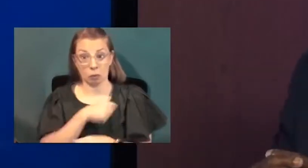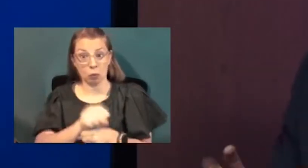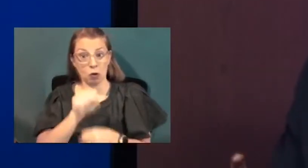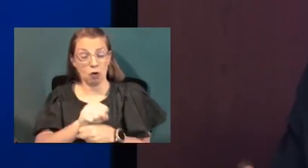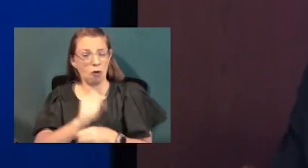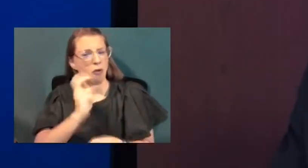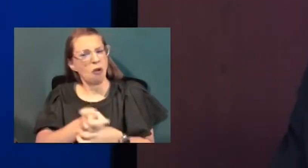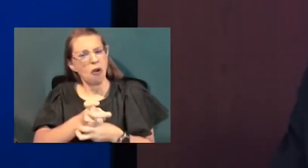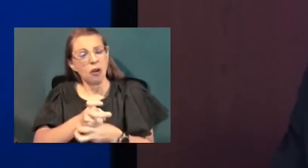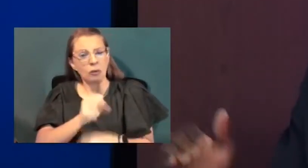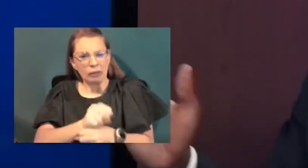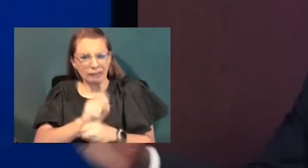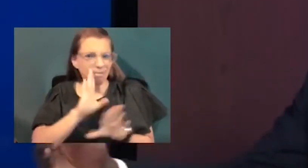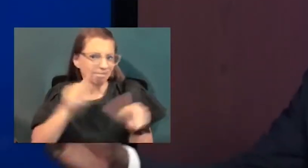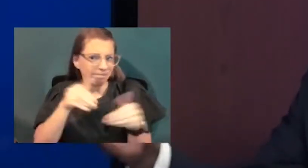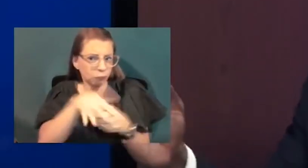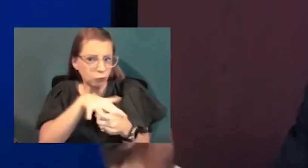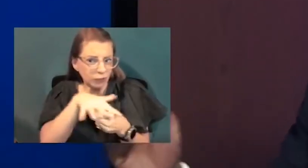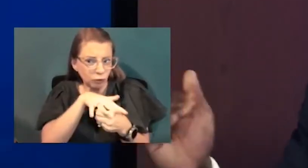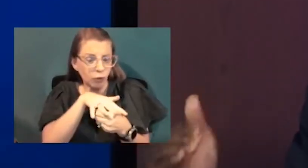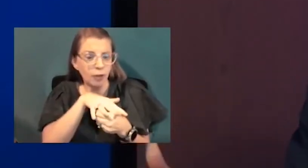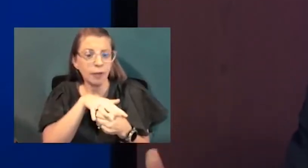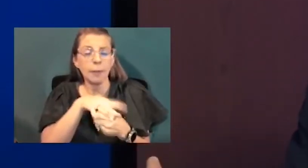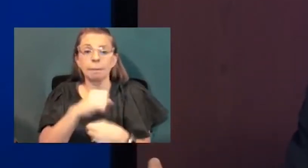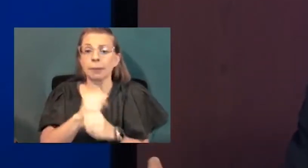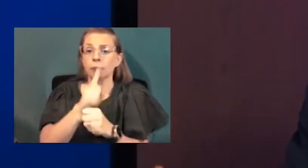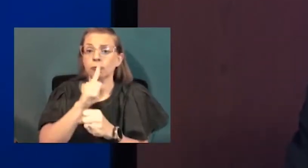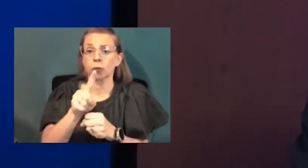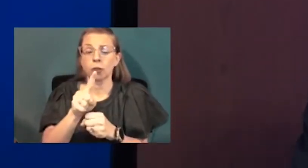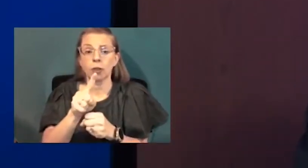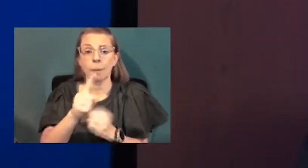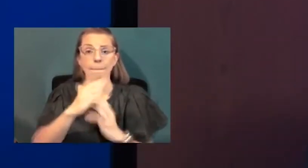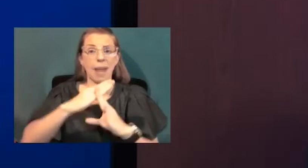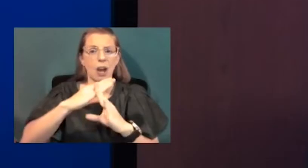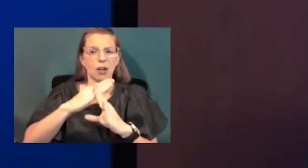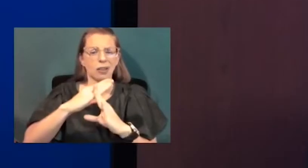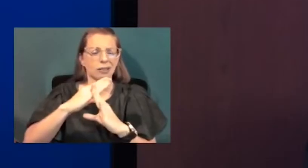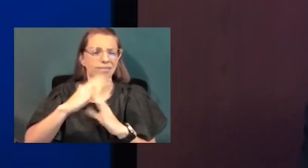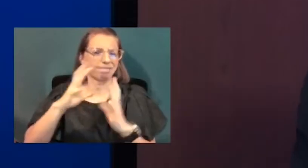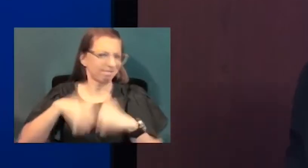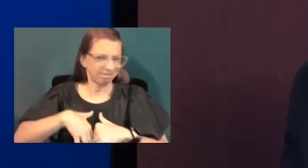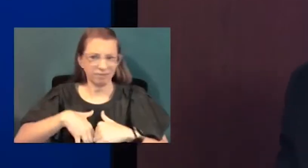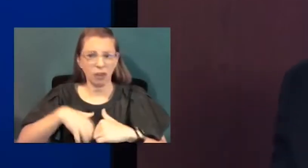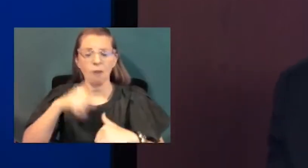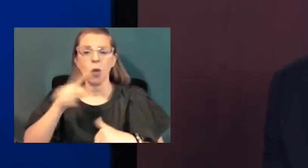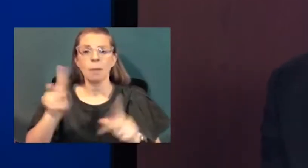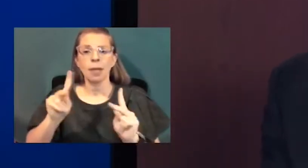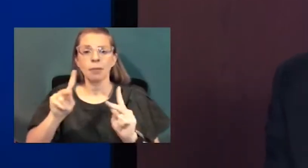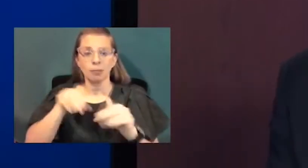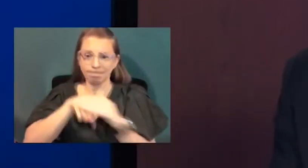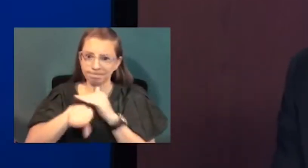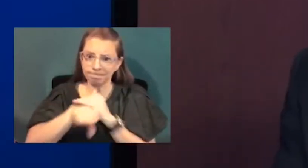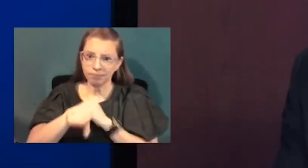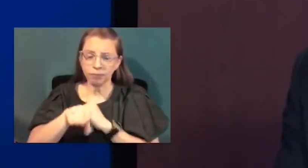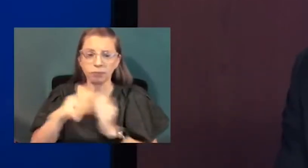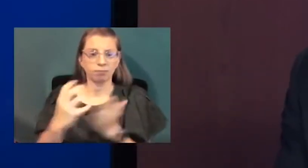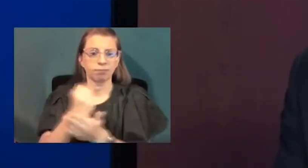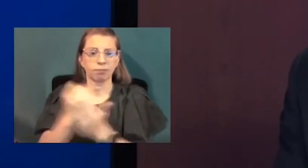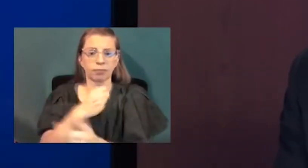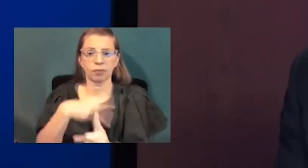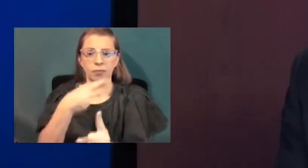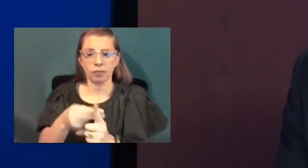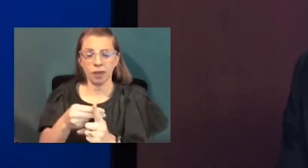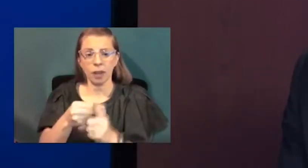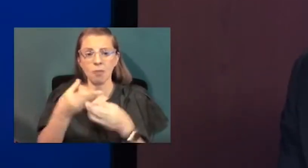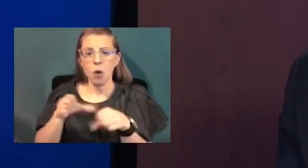that we are, first of all, reducing and removing those barriers to entry for people getting vaccinated. I always broke up the vaccination groups into